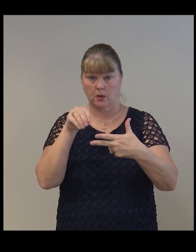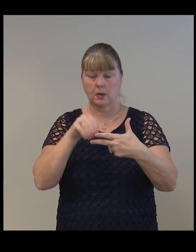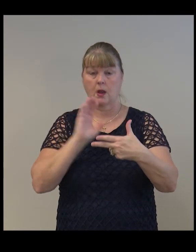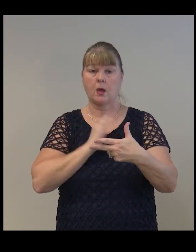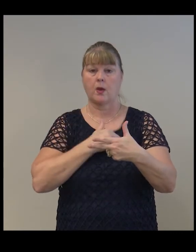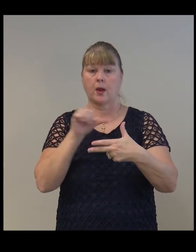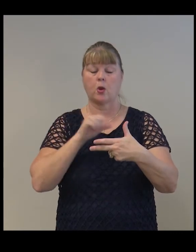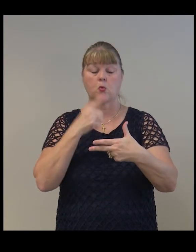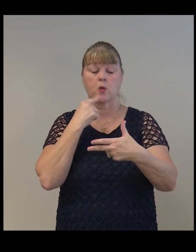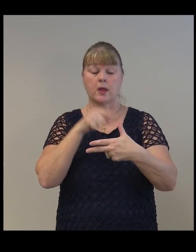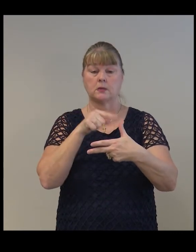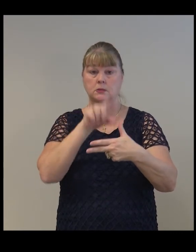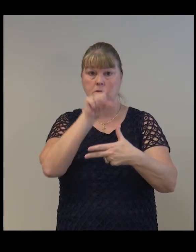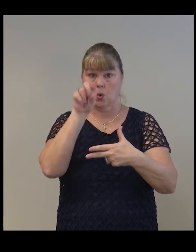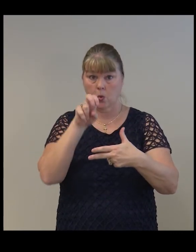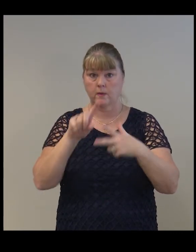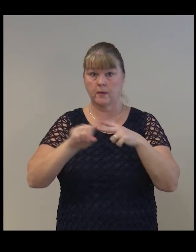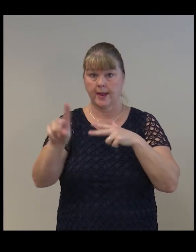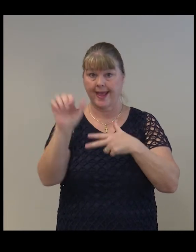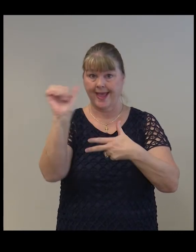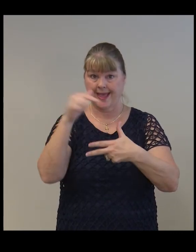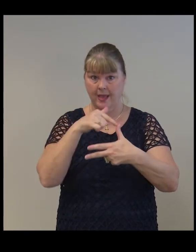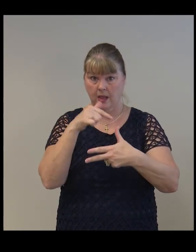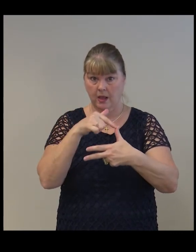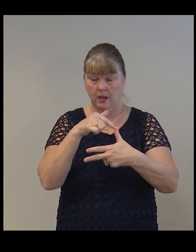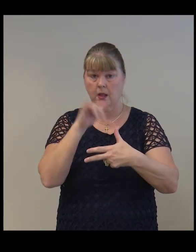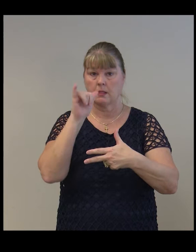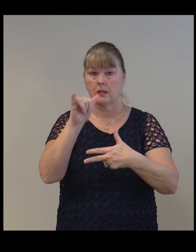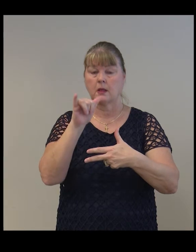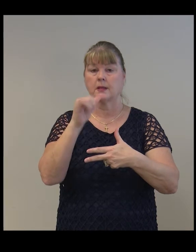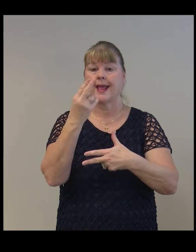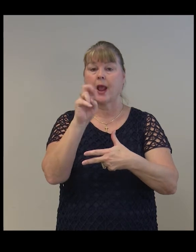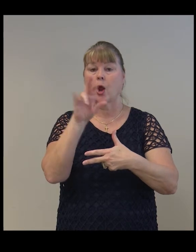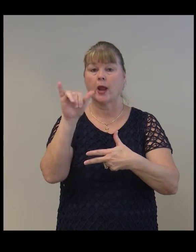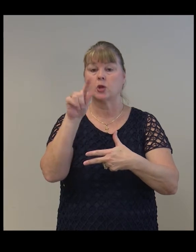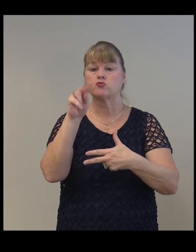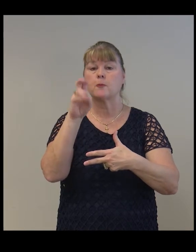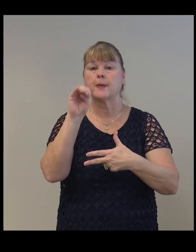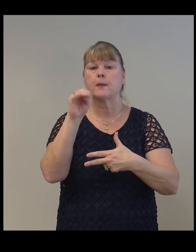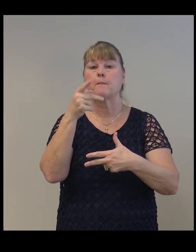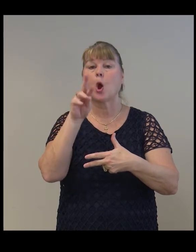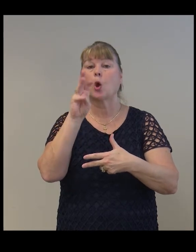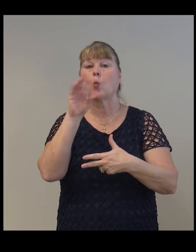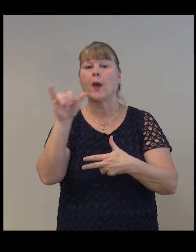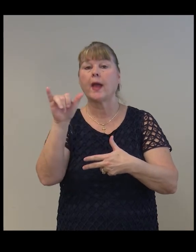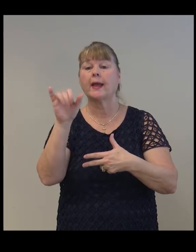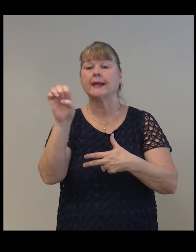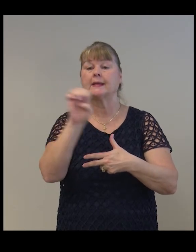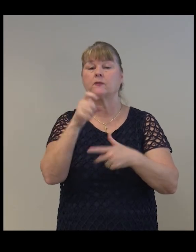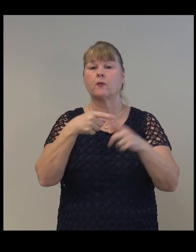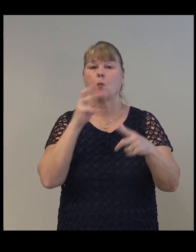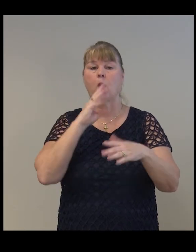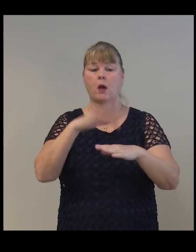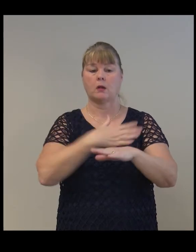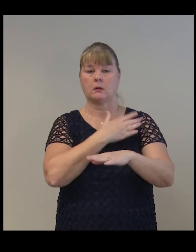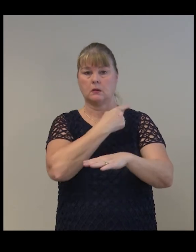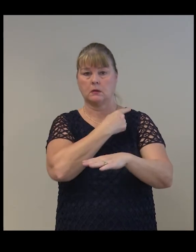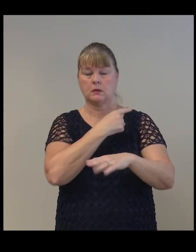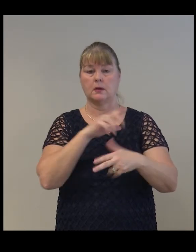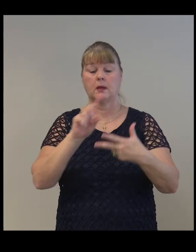Chatham County. The red zone is evacuation zone A, and that's the Harry Truman Parkway east to the